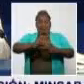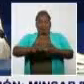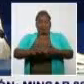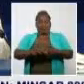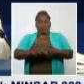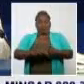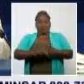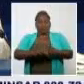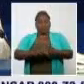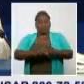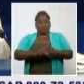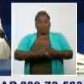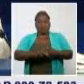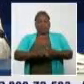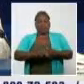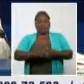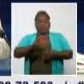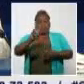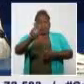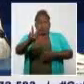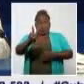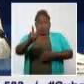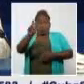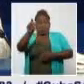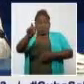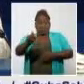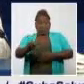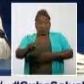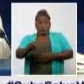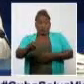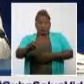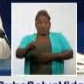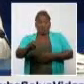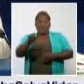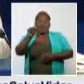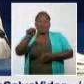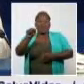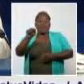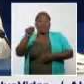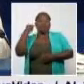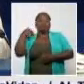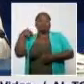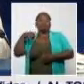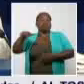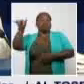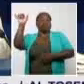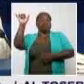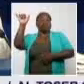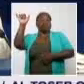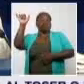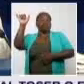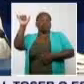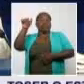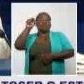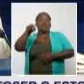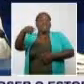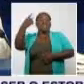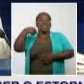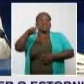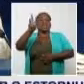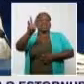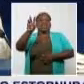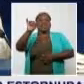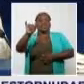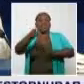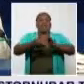We have 2 evacuees that we always mention them, and yesterday there were 36 discharges. A